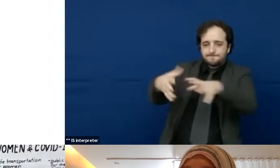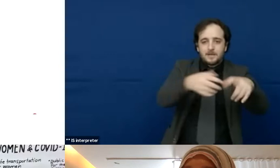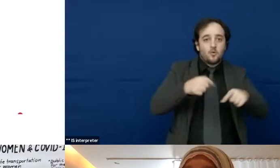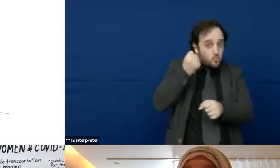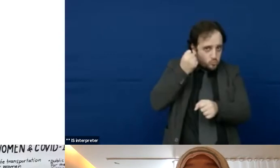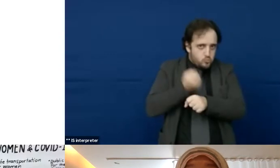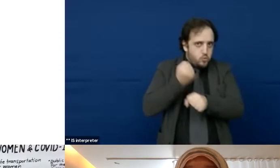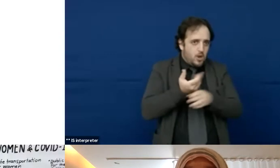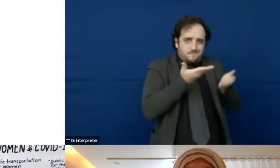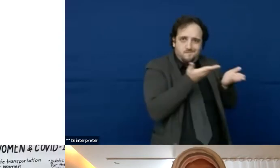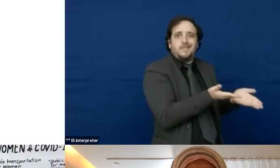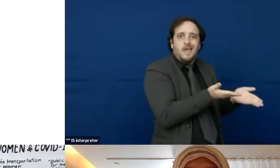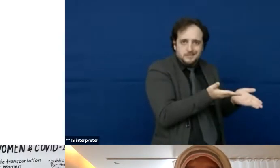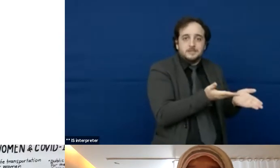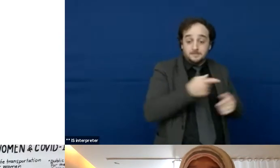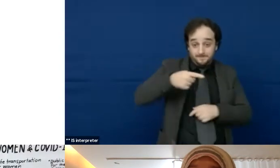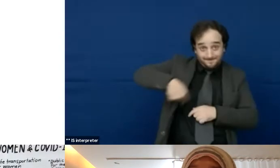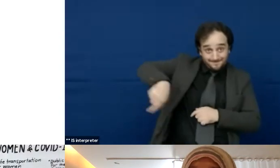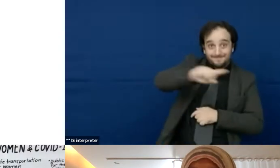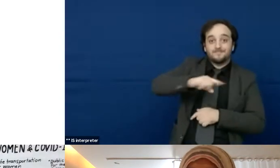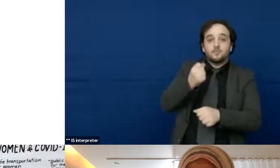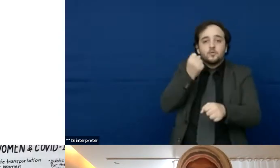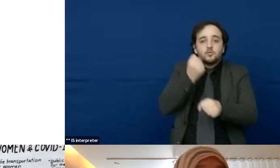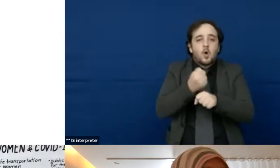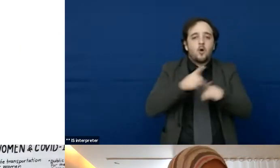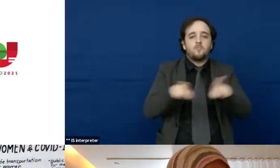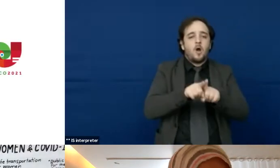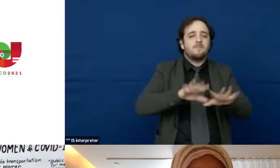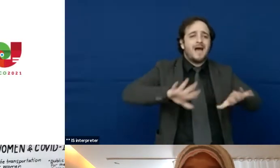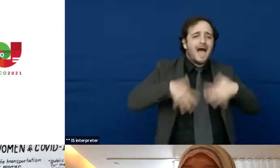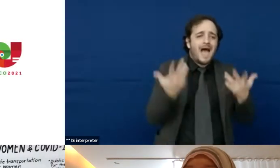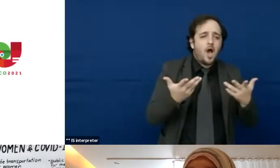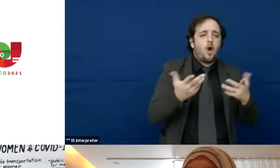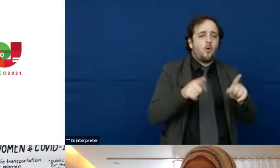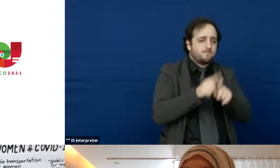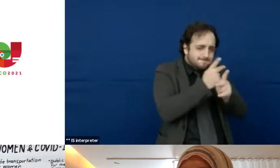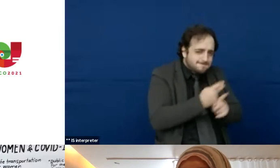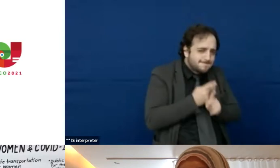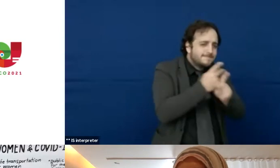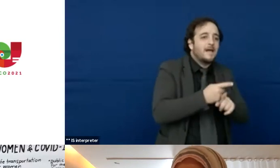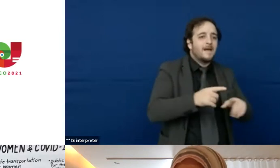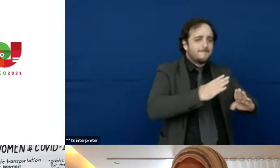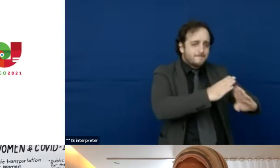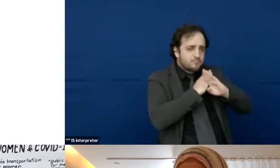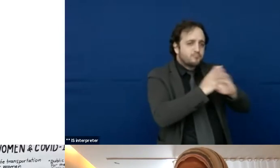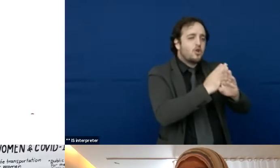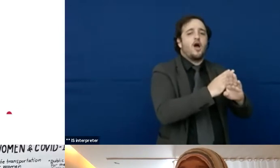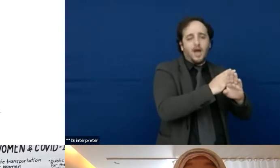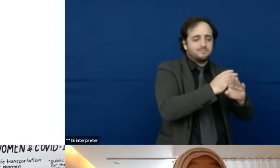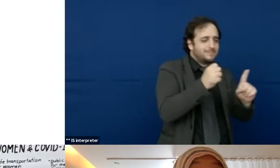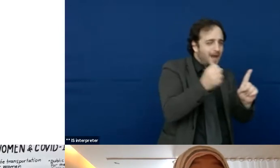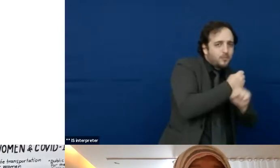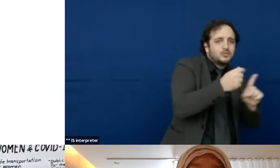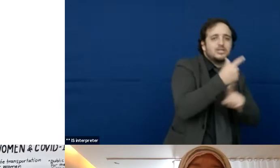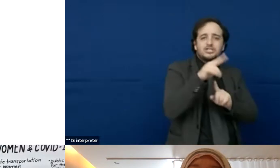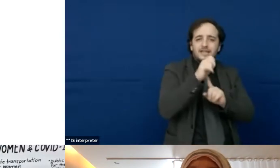And they work at the community and local level. They have proven practices and tools, and